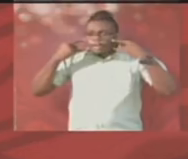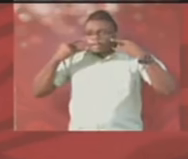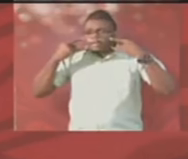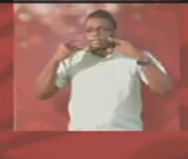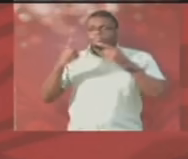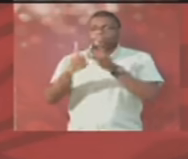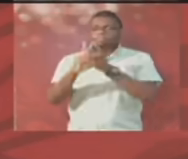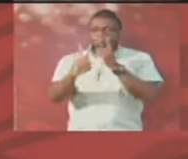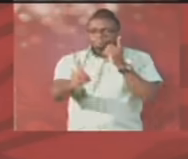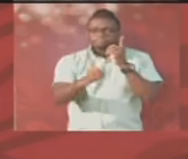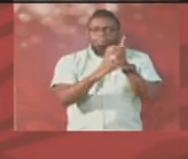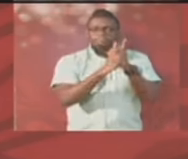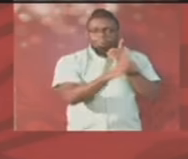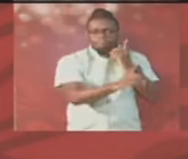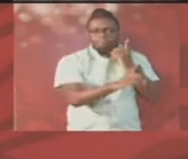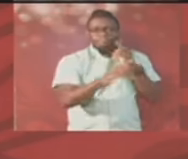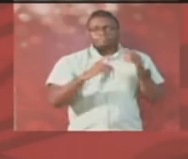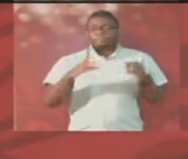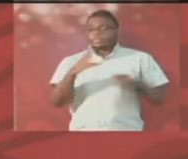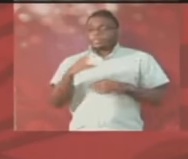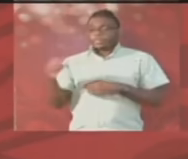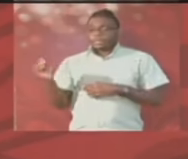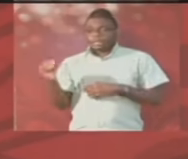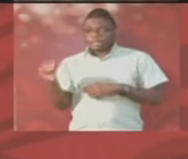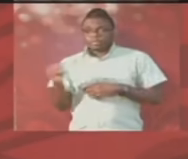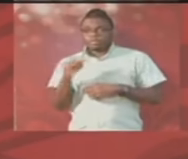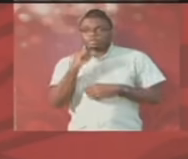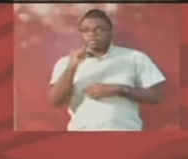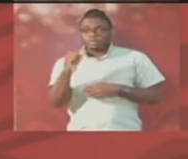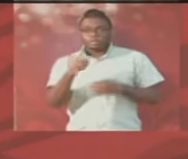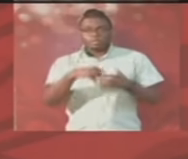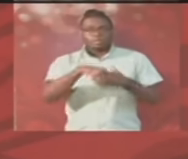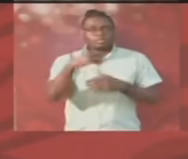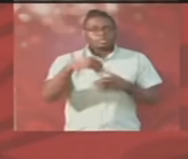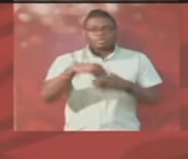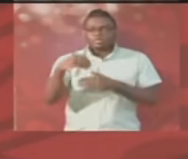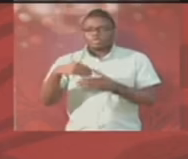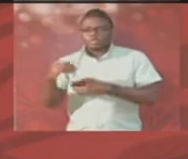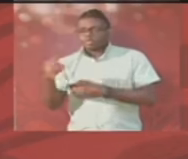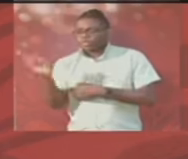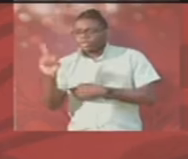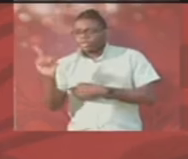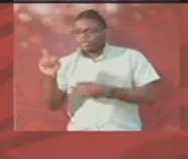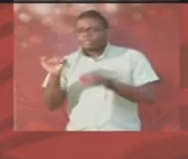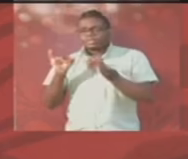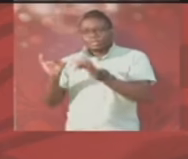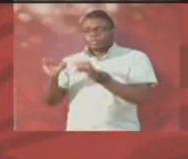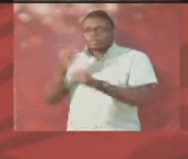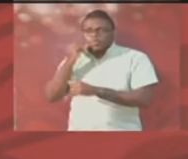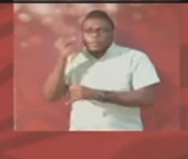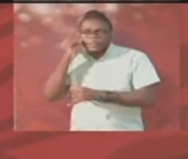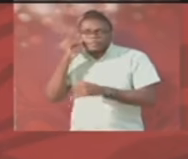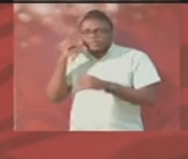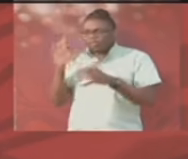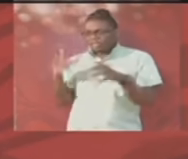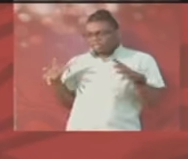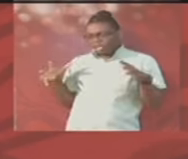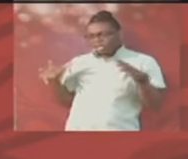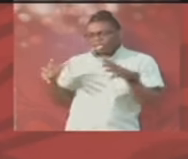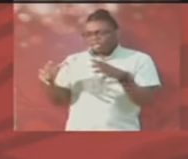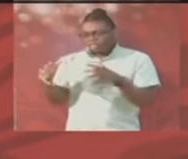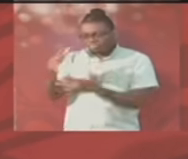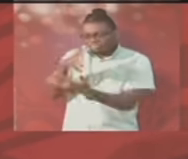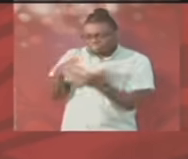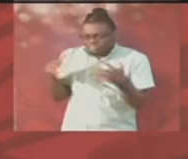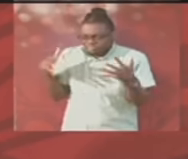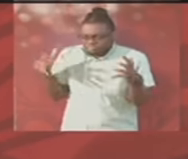distances, as well as we need to restrict movement as much as it is possible and avoid congregation and gathering. As I close, I want to say